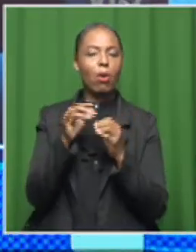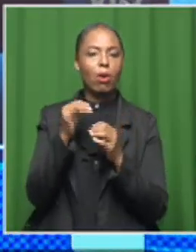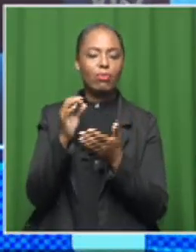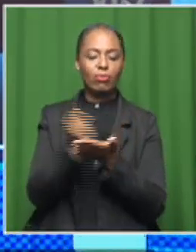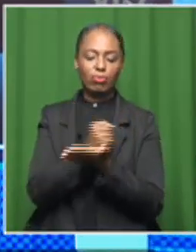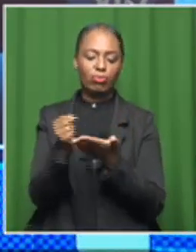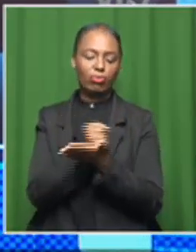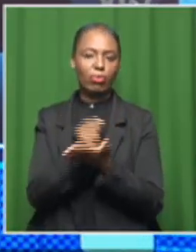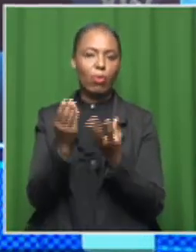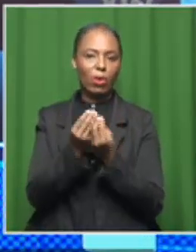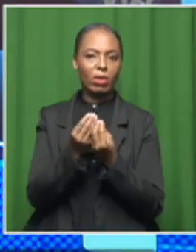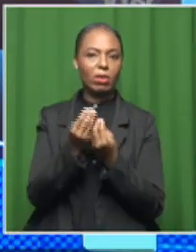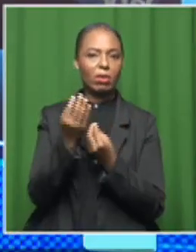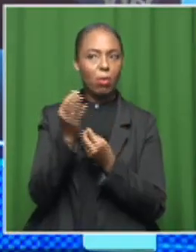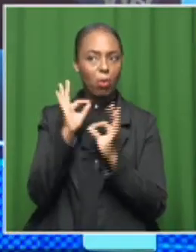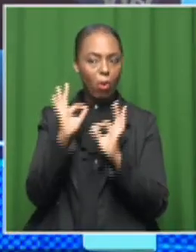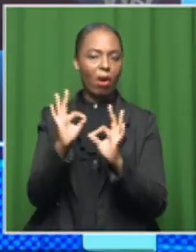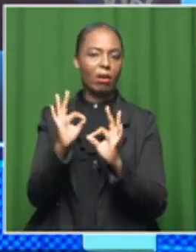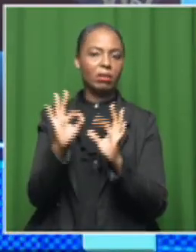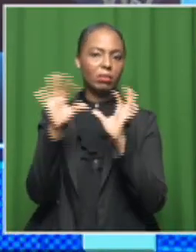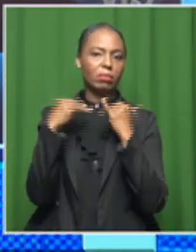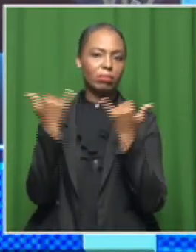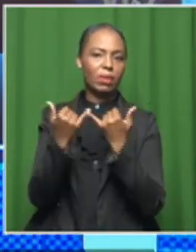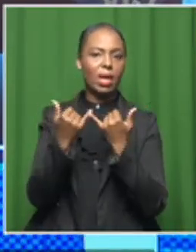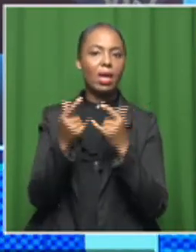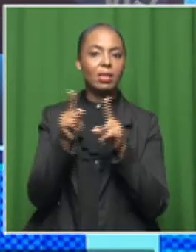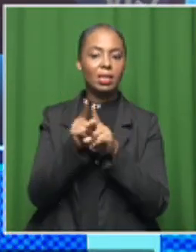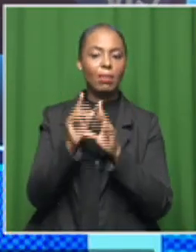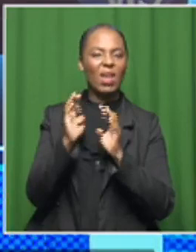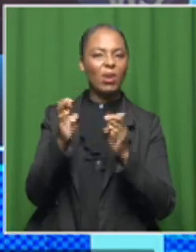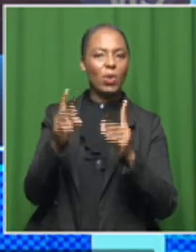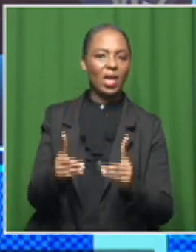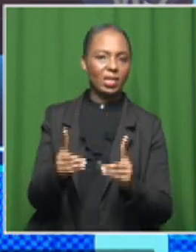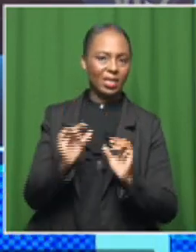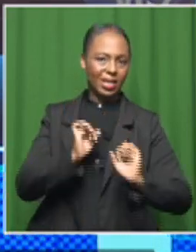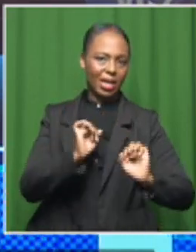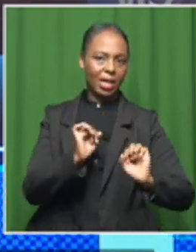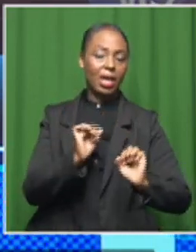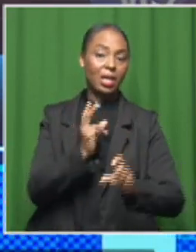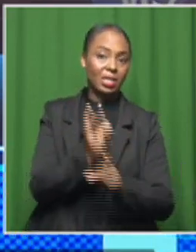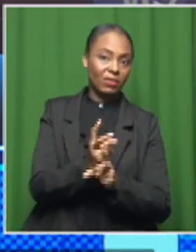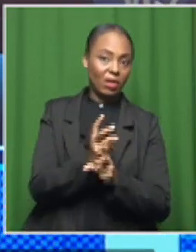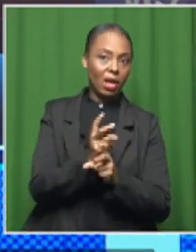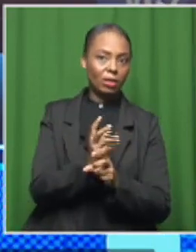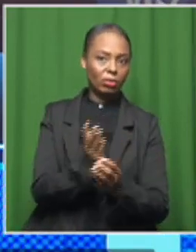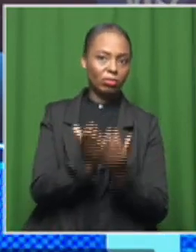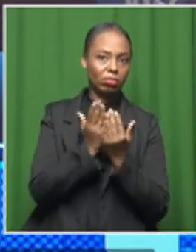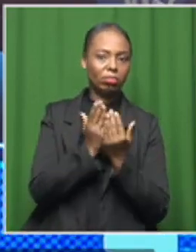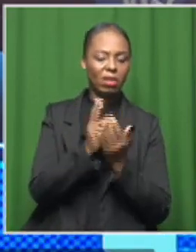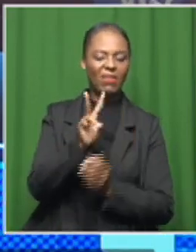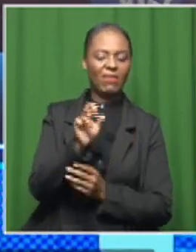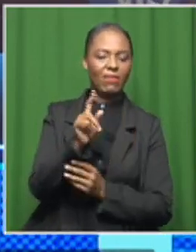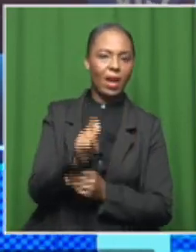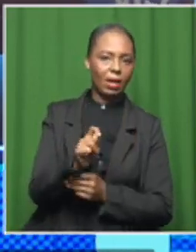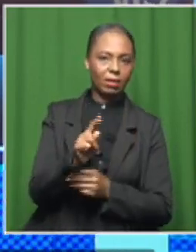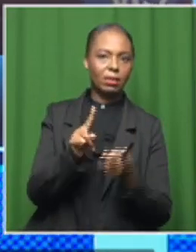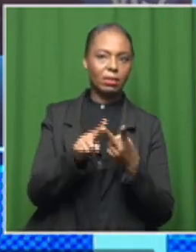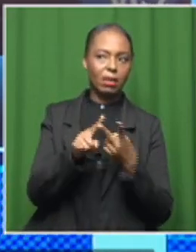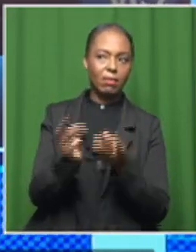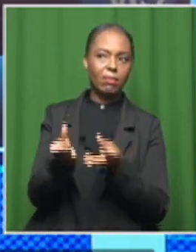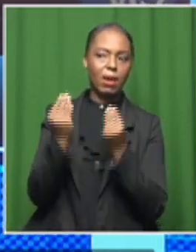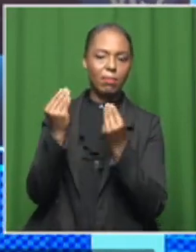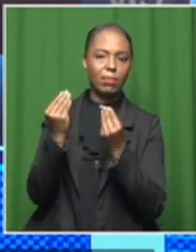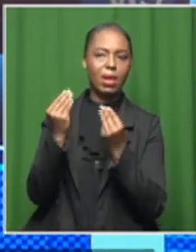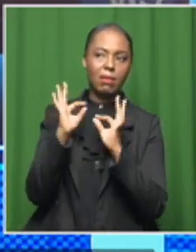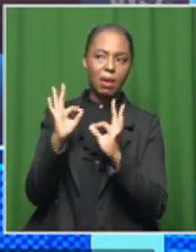to the education, it's very difficult, to be honest, to vet and find a reliable trader